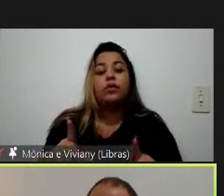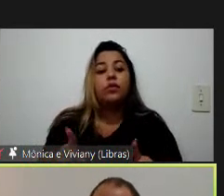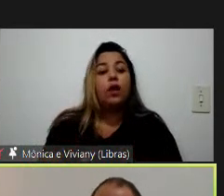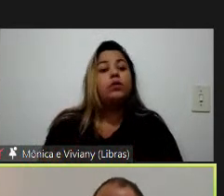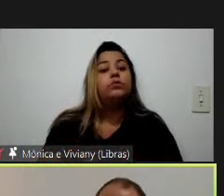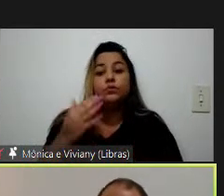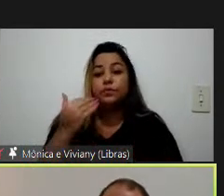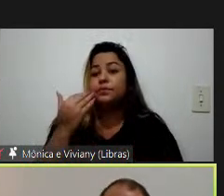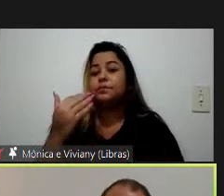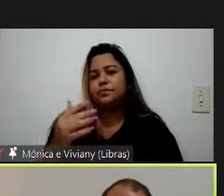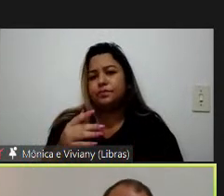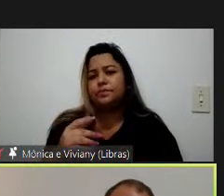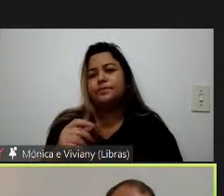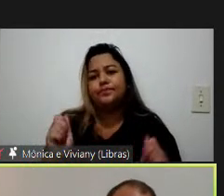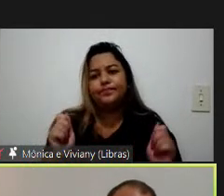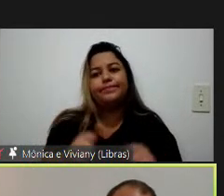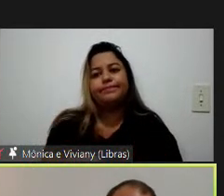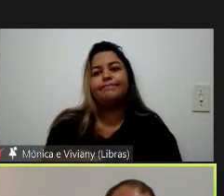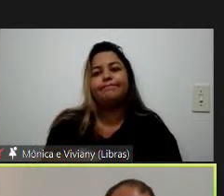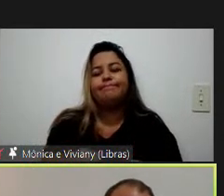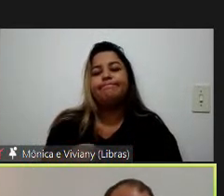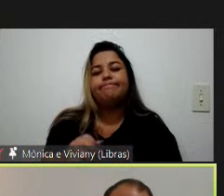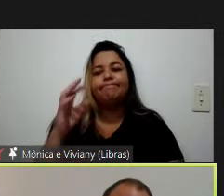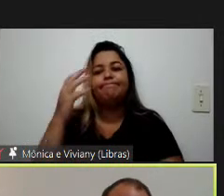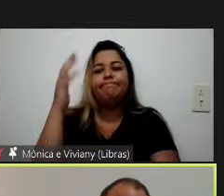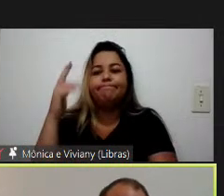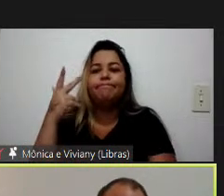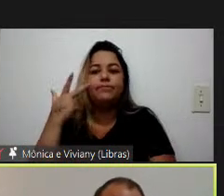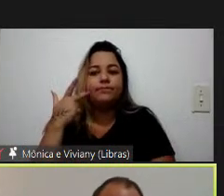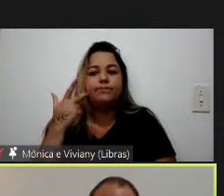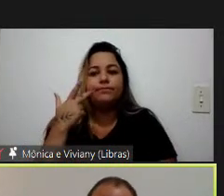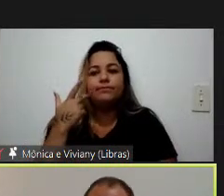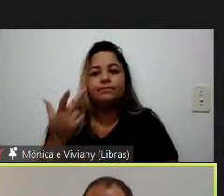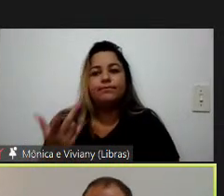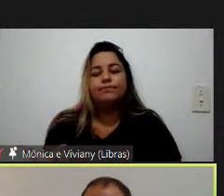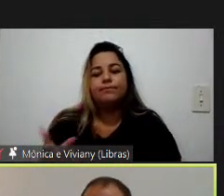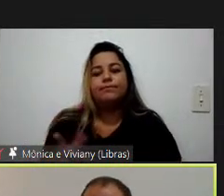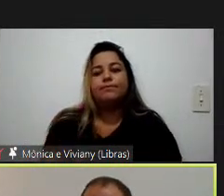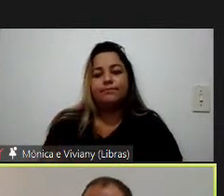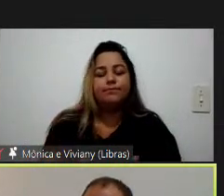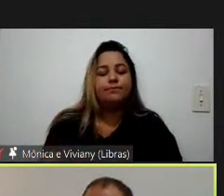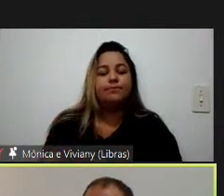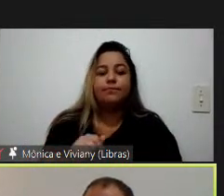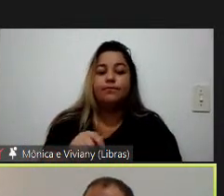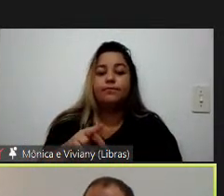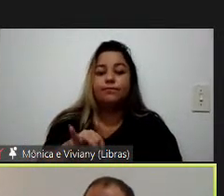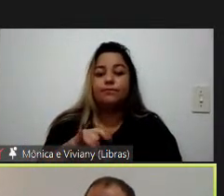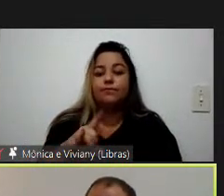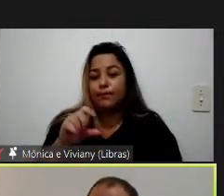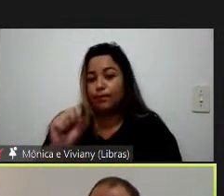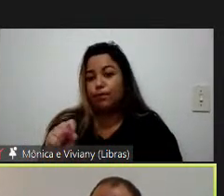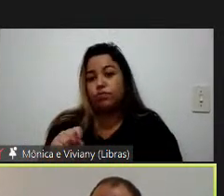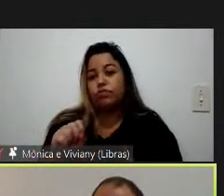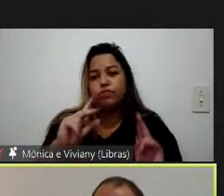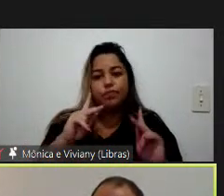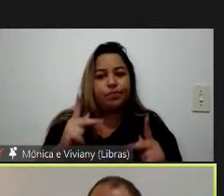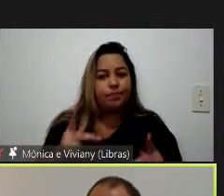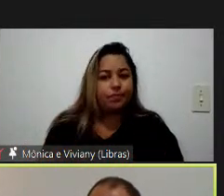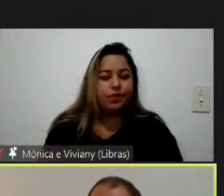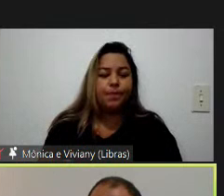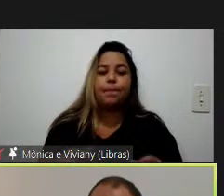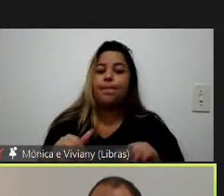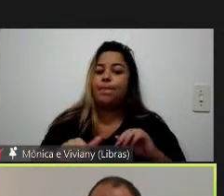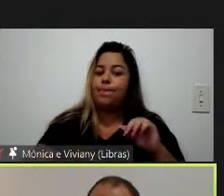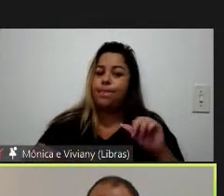activities. This implies that the same processes of global environmental change to which the global food